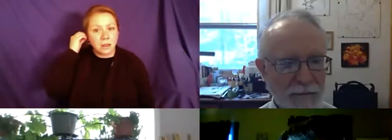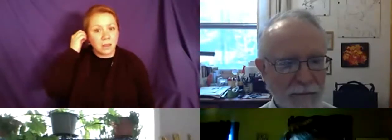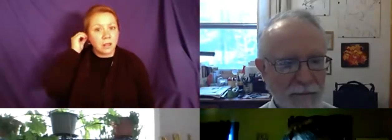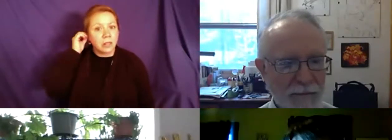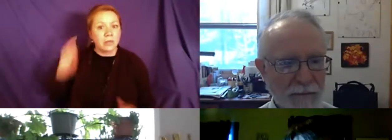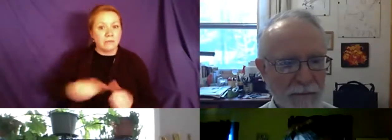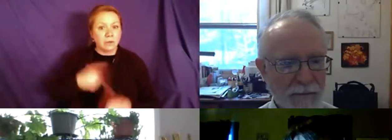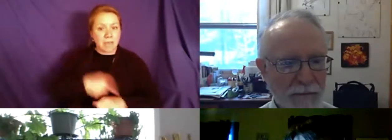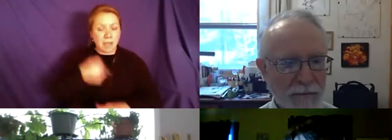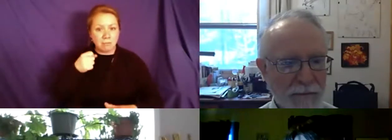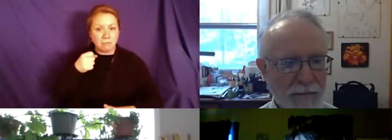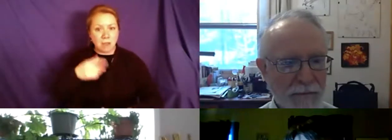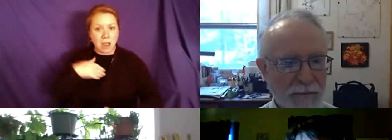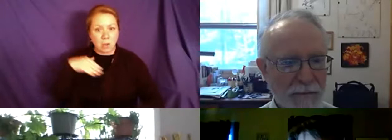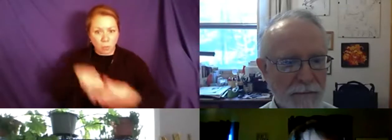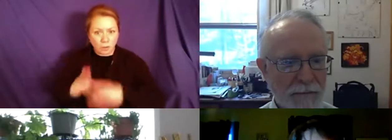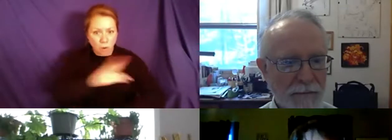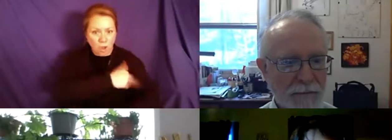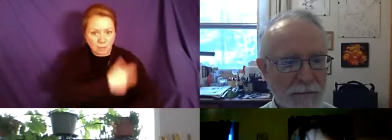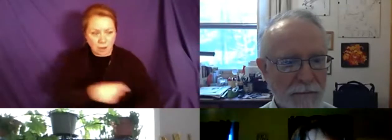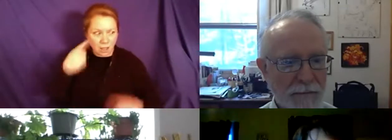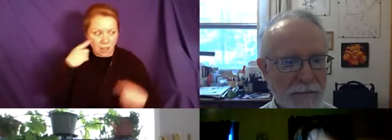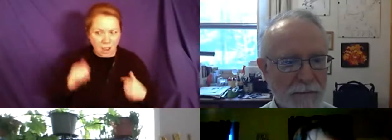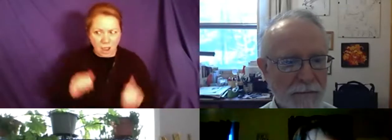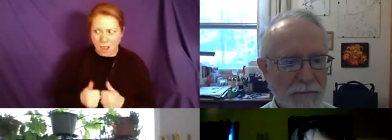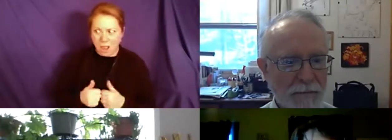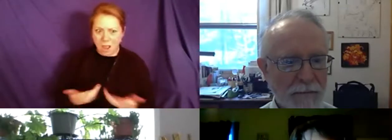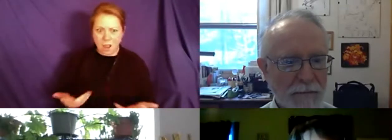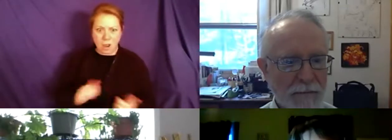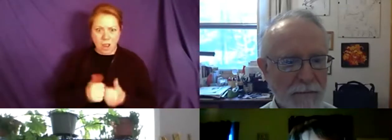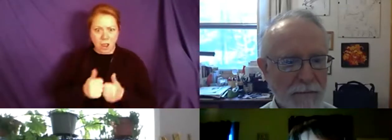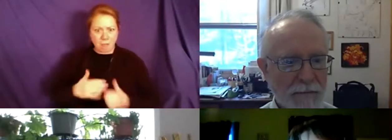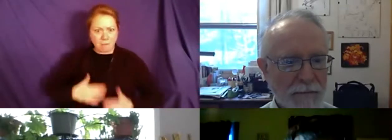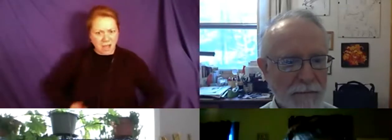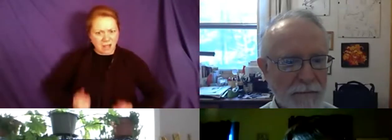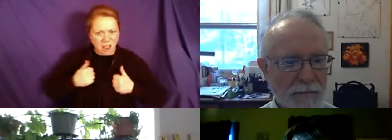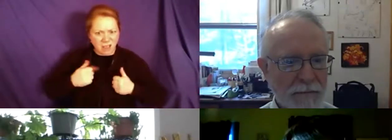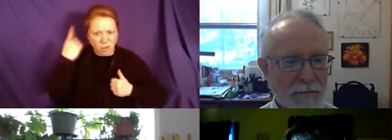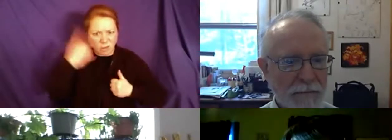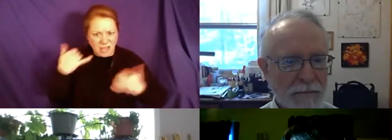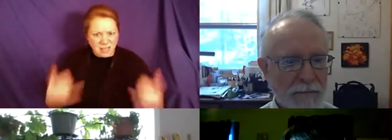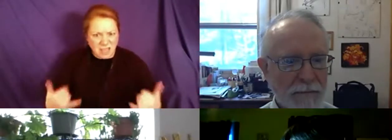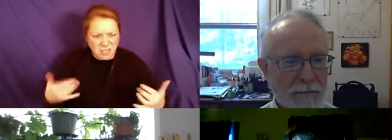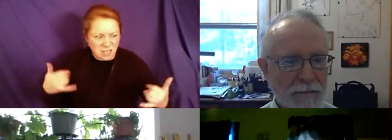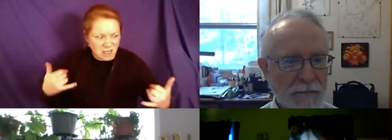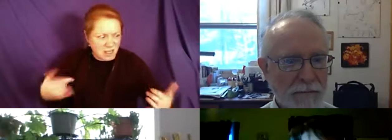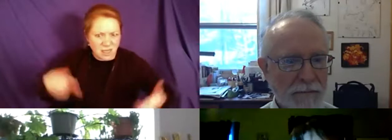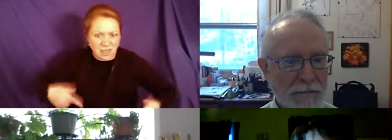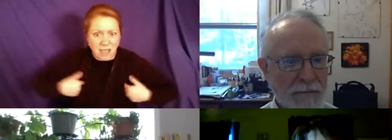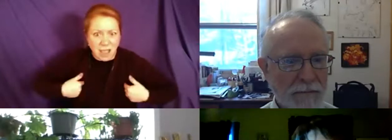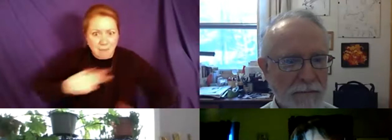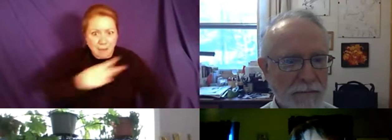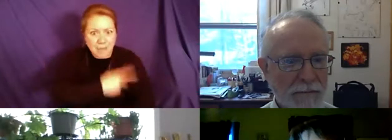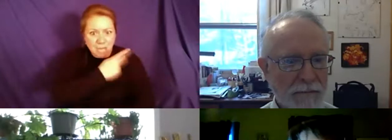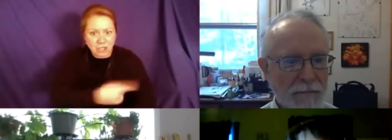thinking, how can it be? How can my life have come to this, that I'm a patient